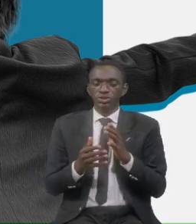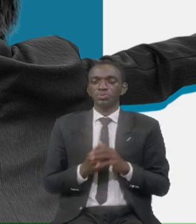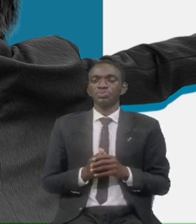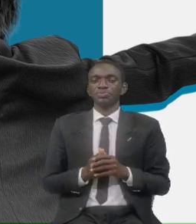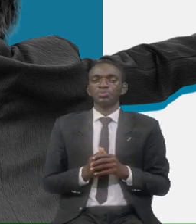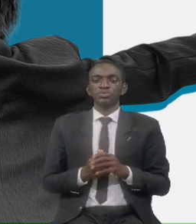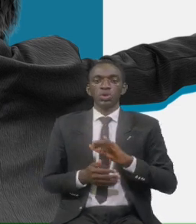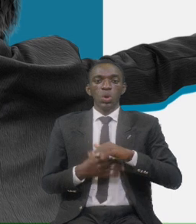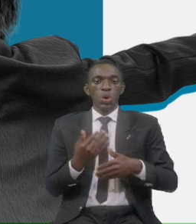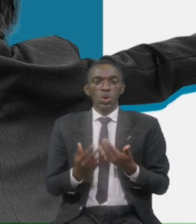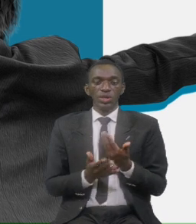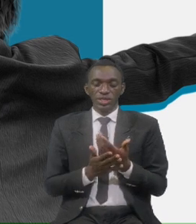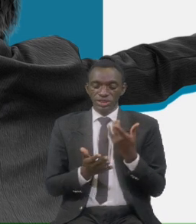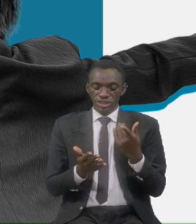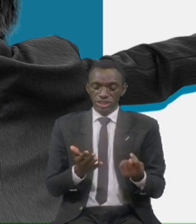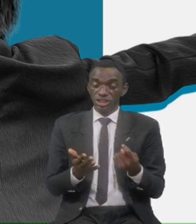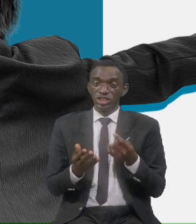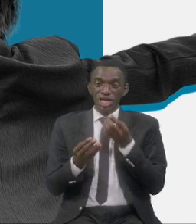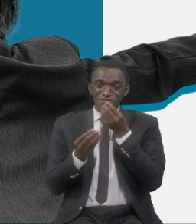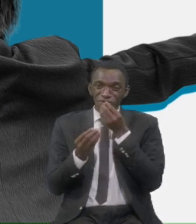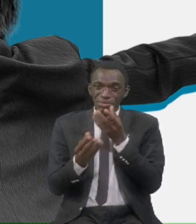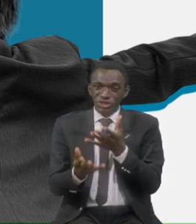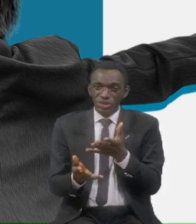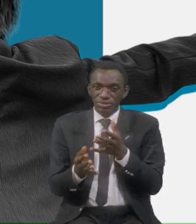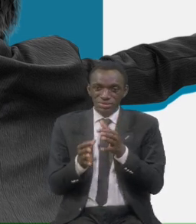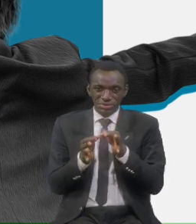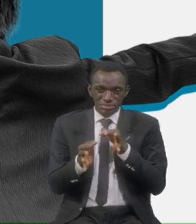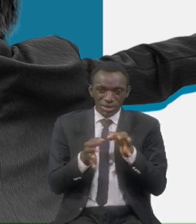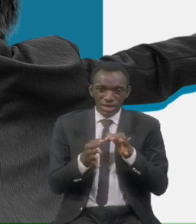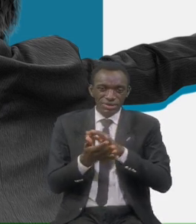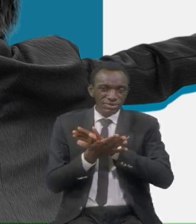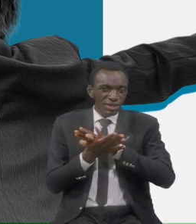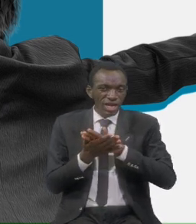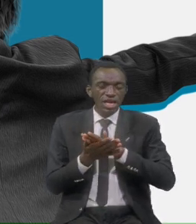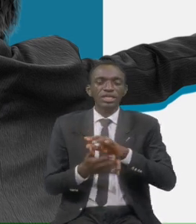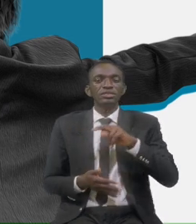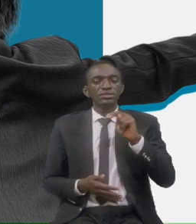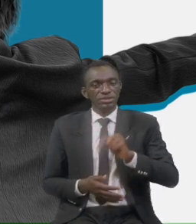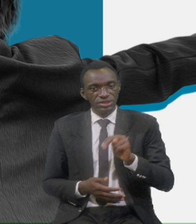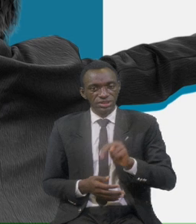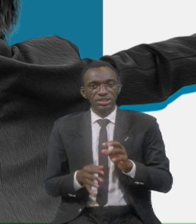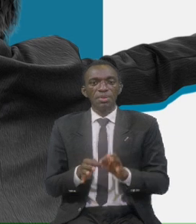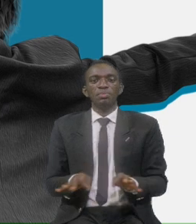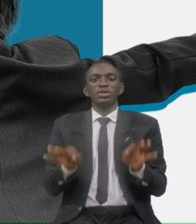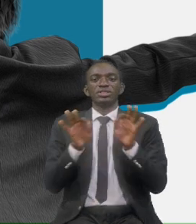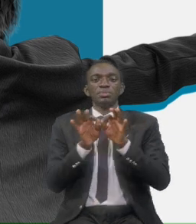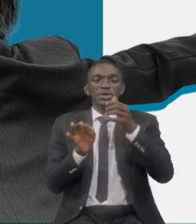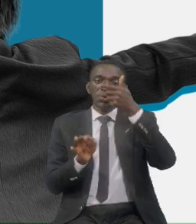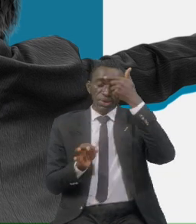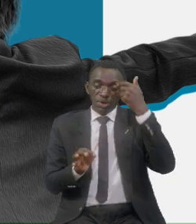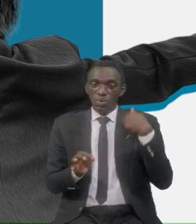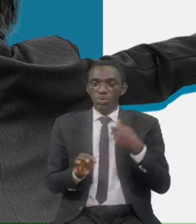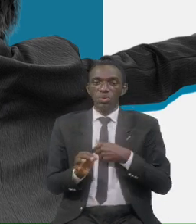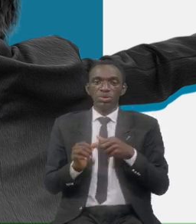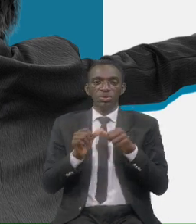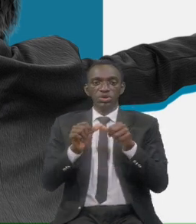are very, very essential for our continuous contact with you to